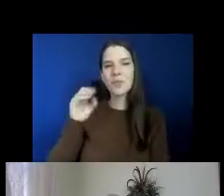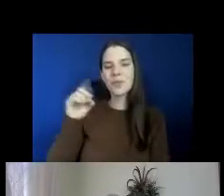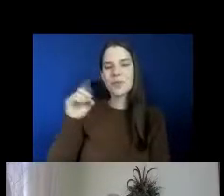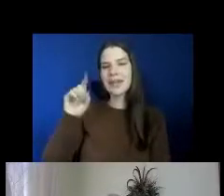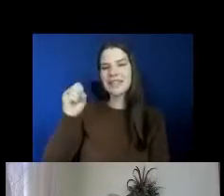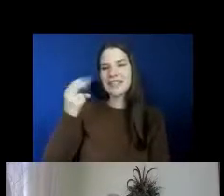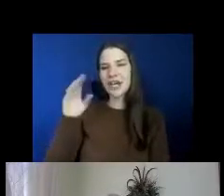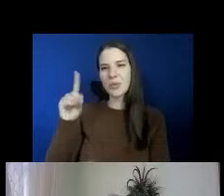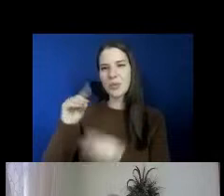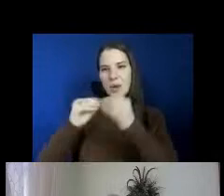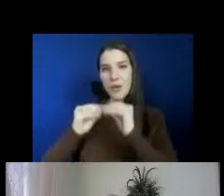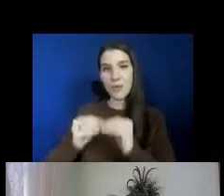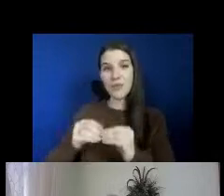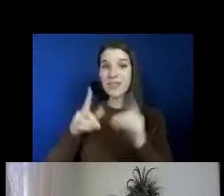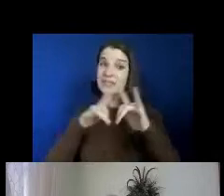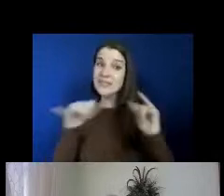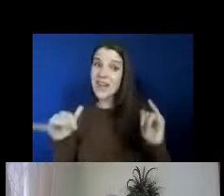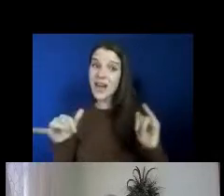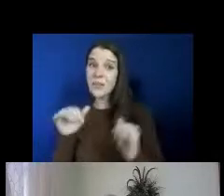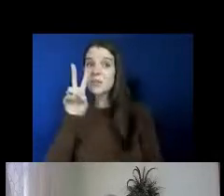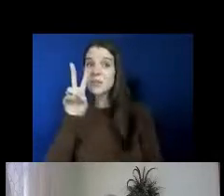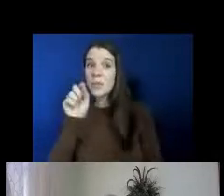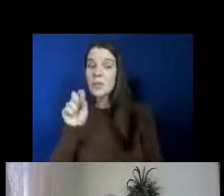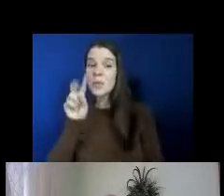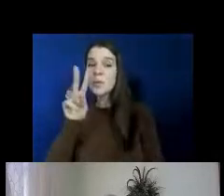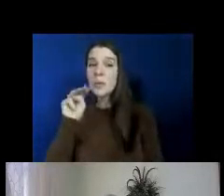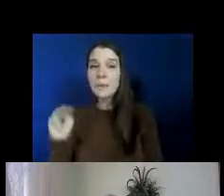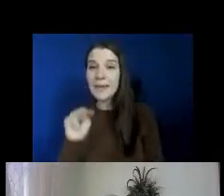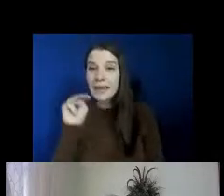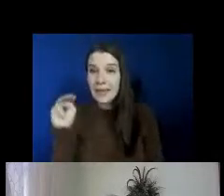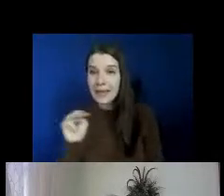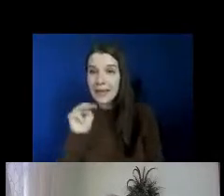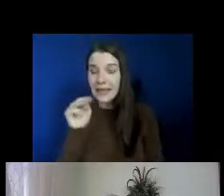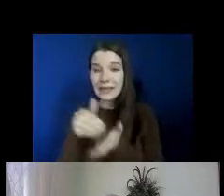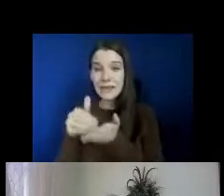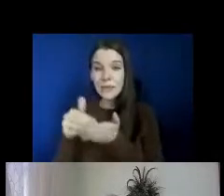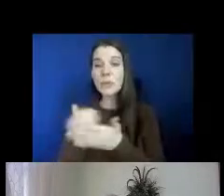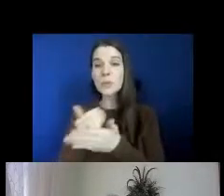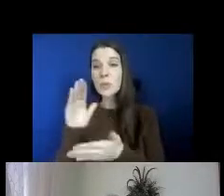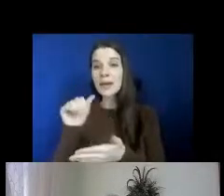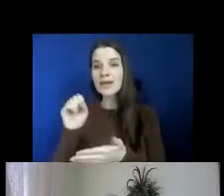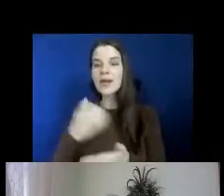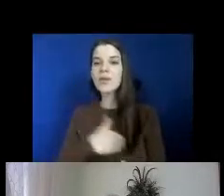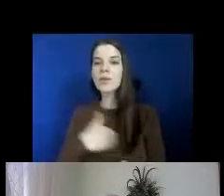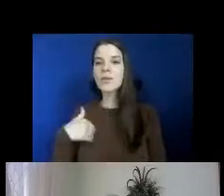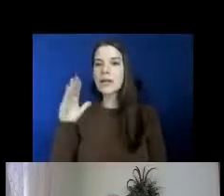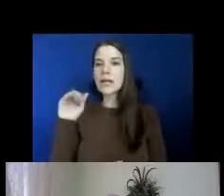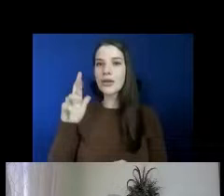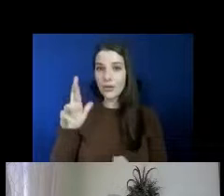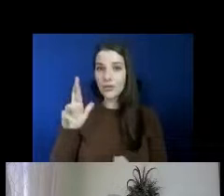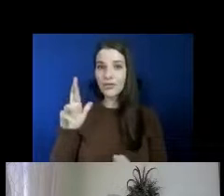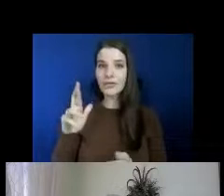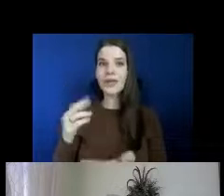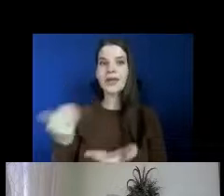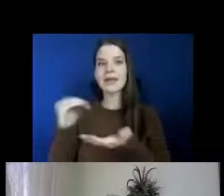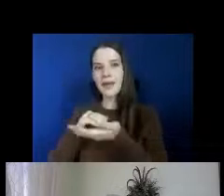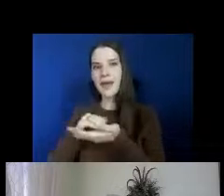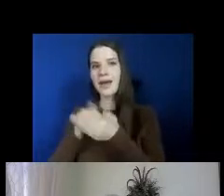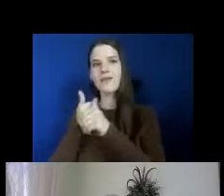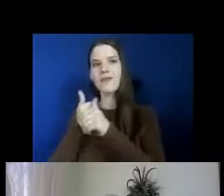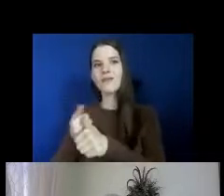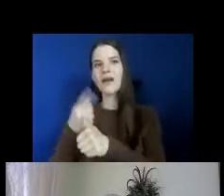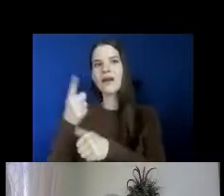At the same time, there has been 2.2 million new cases of breast cancer based on, again,